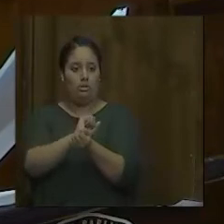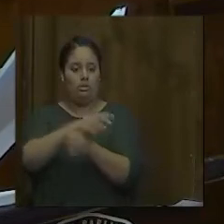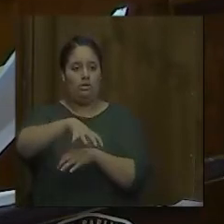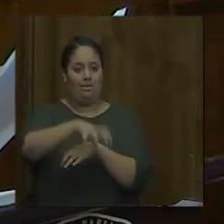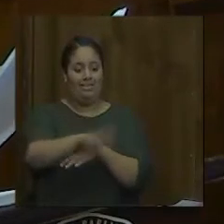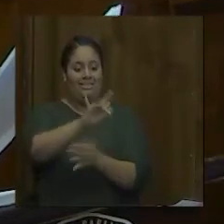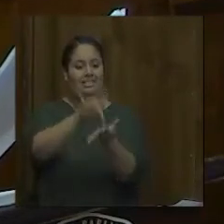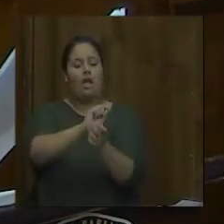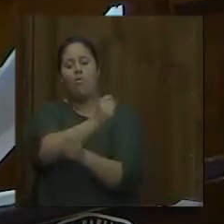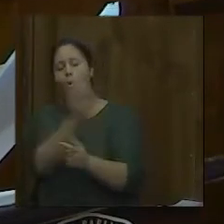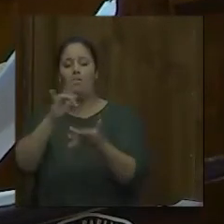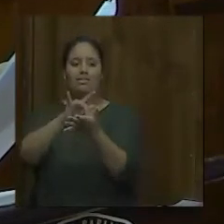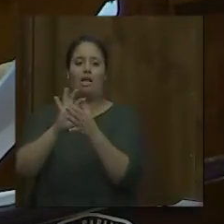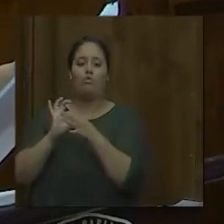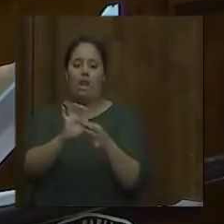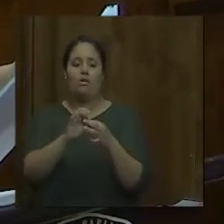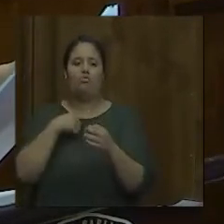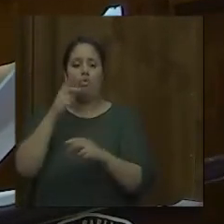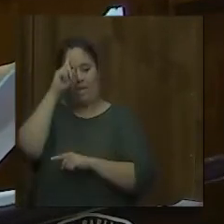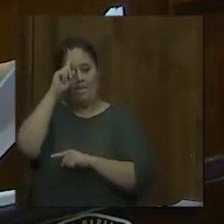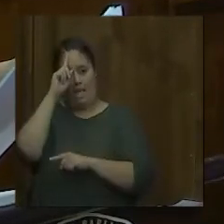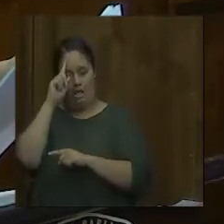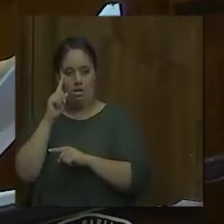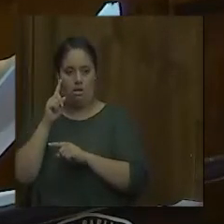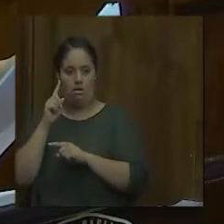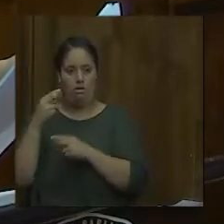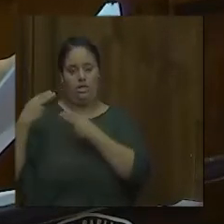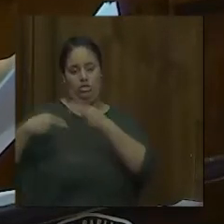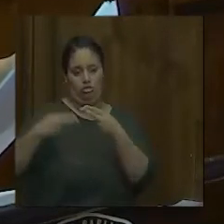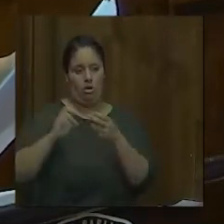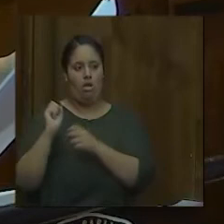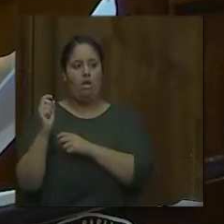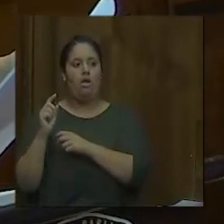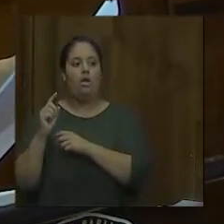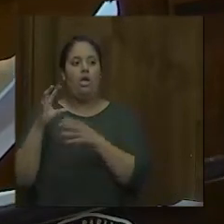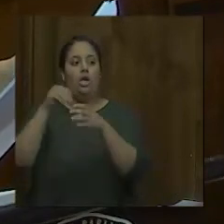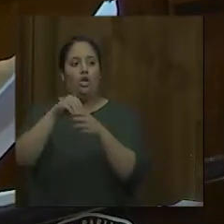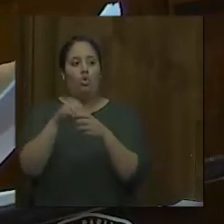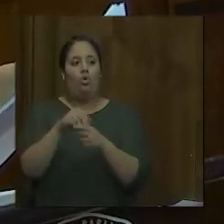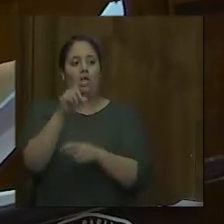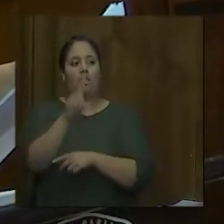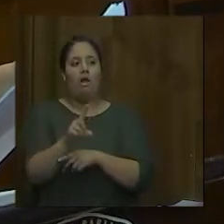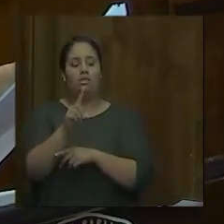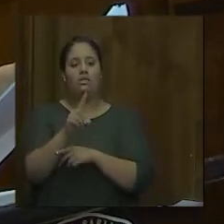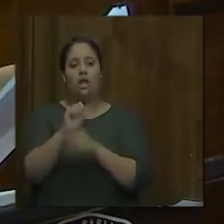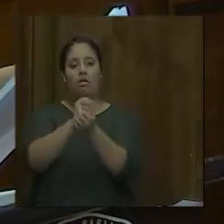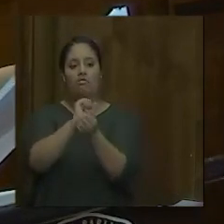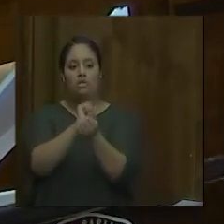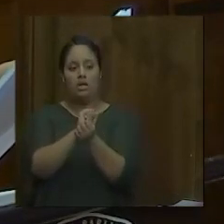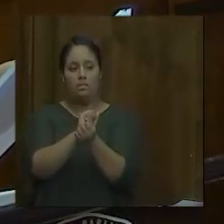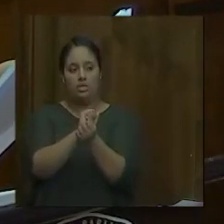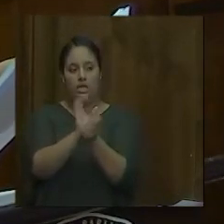sites related to Nelson Mandela's route to freedom. These include the Mandela House at Drakenstein Correctional Facility and Cape Town City